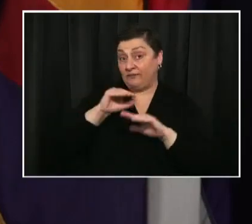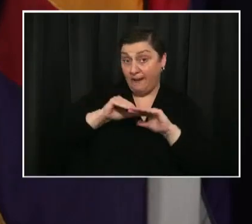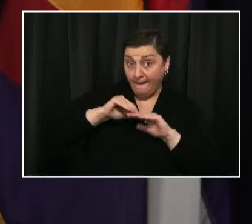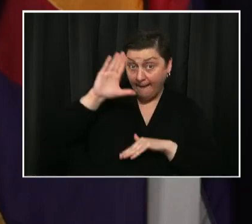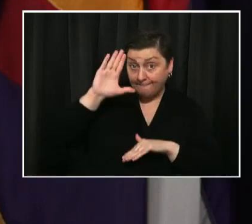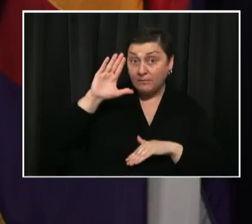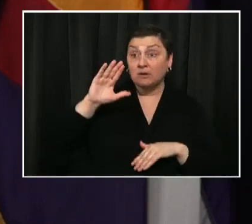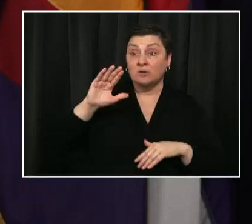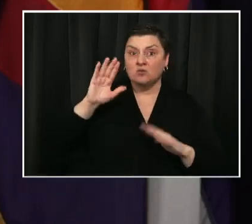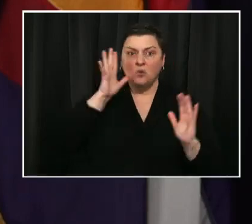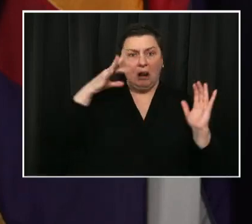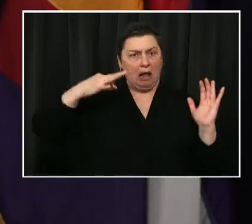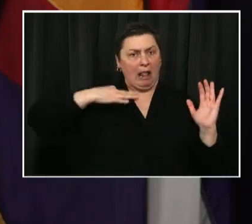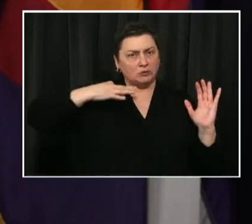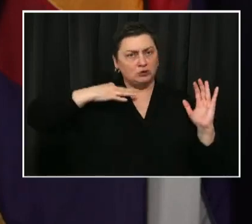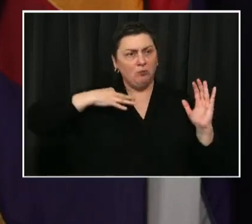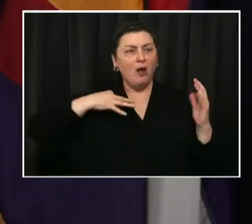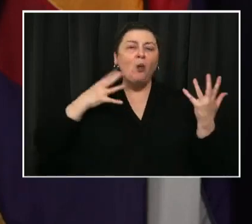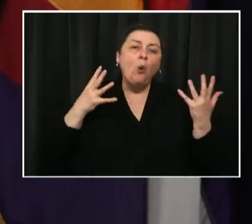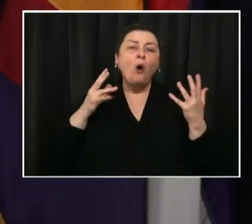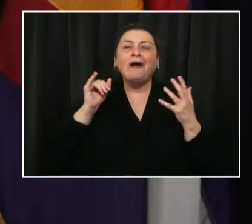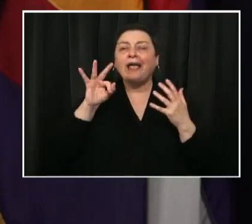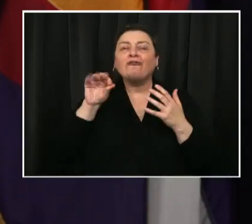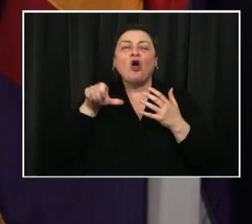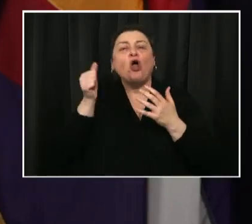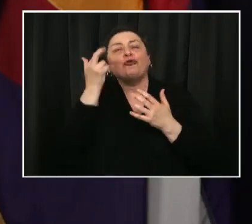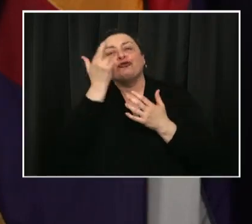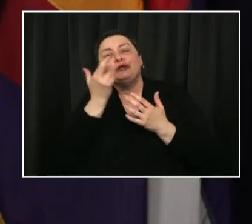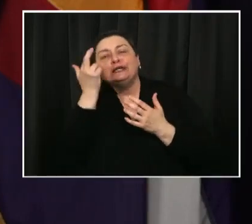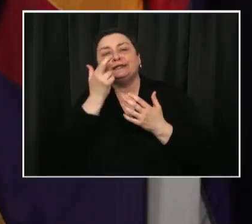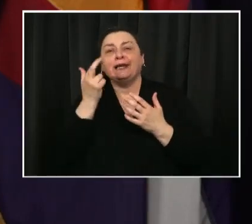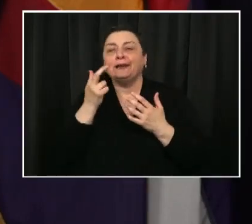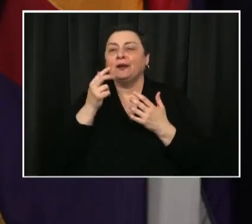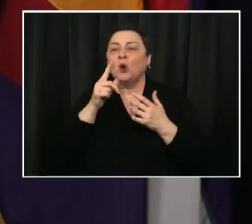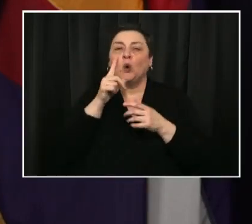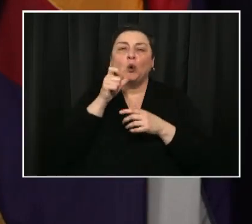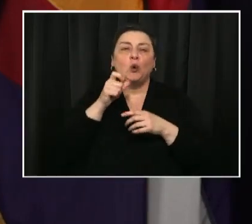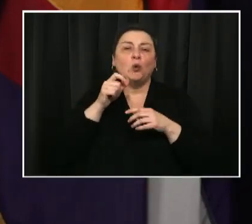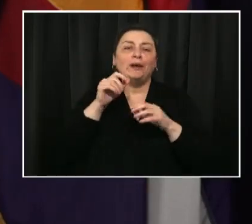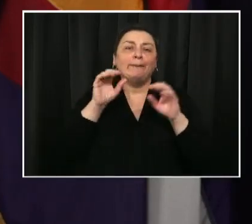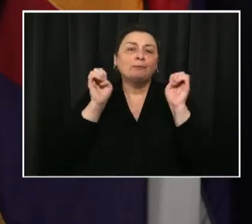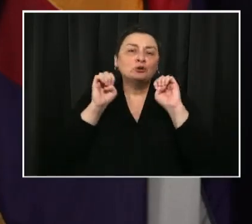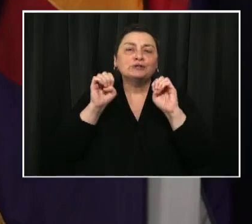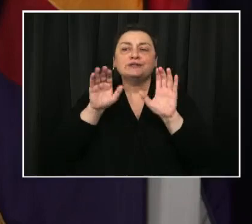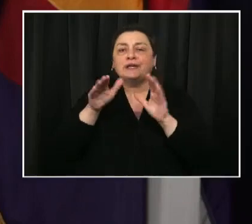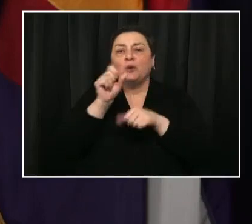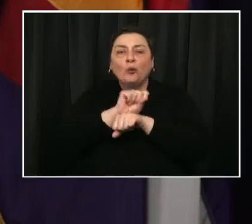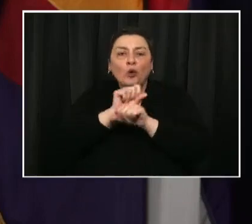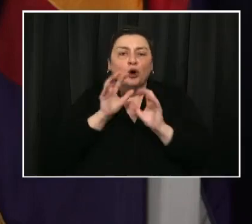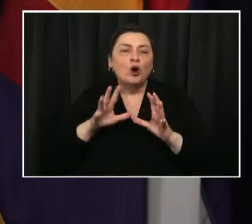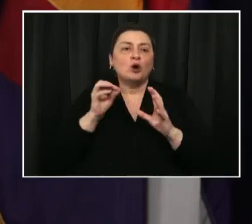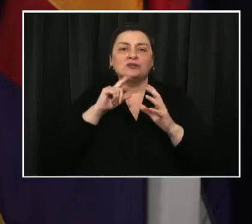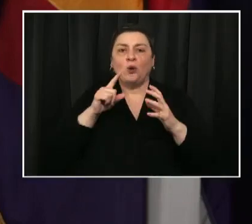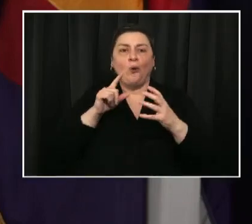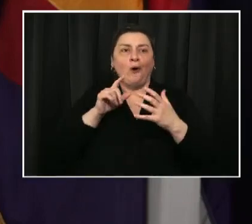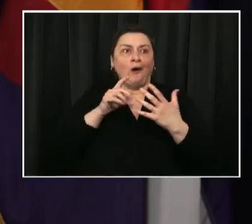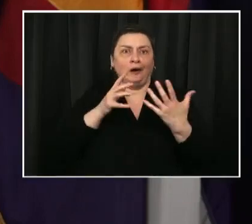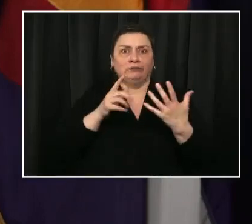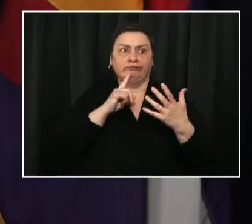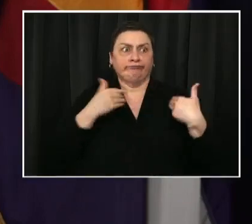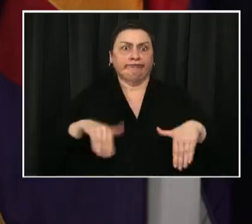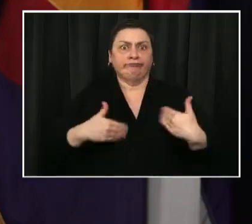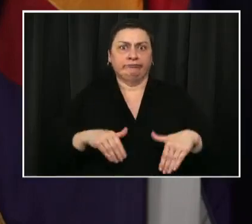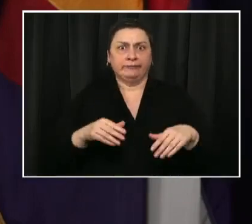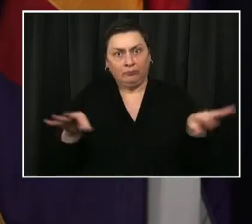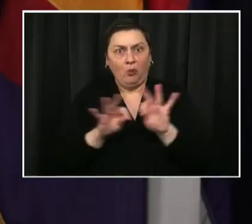eligible under other criteria, pre-existing conditions or frontline workers should be able to set up appointments. So the goal is most of those partners will have that online by